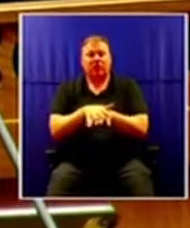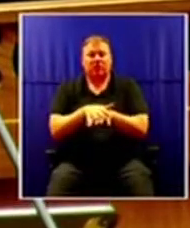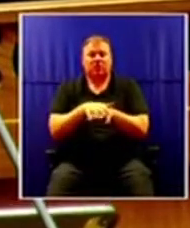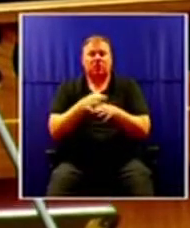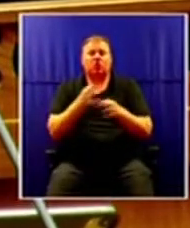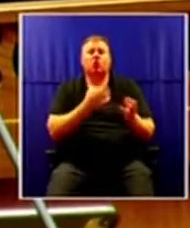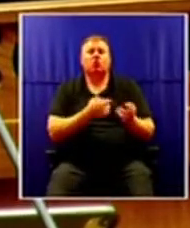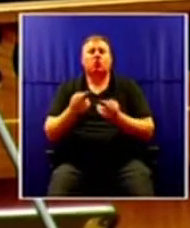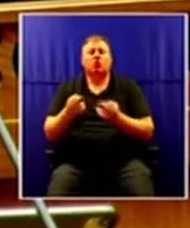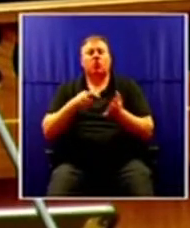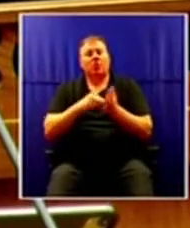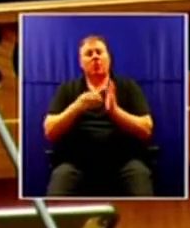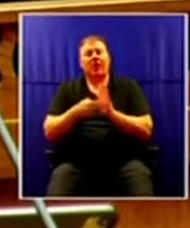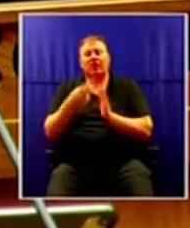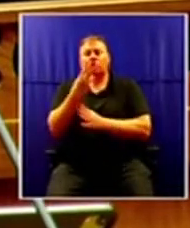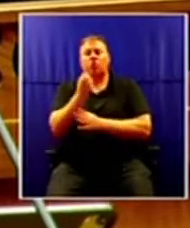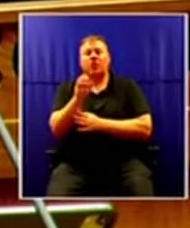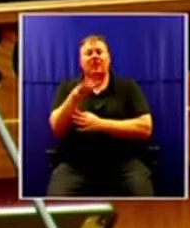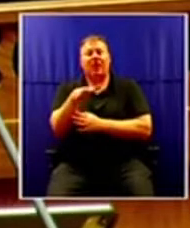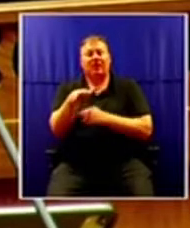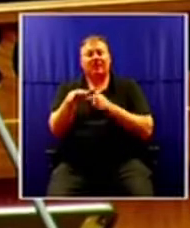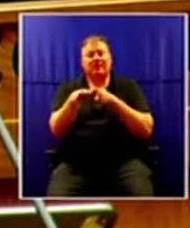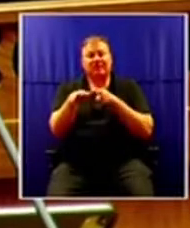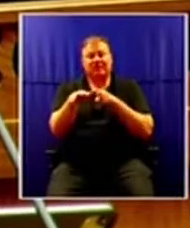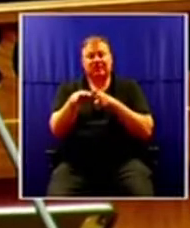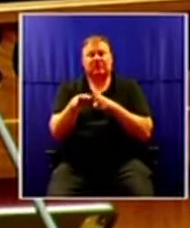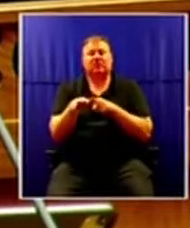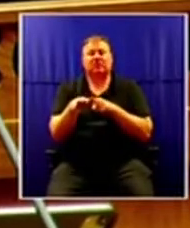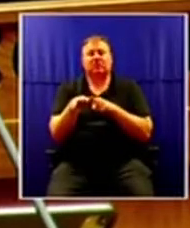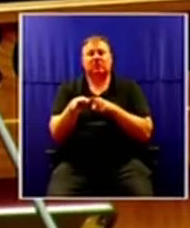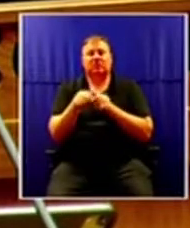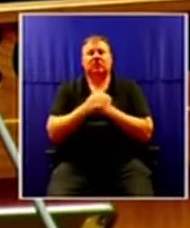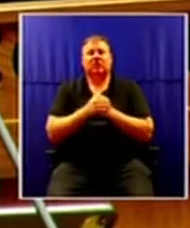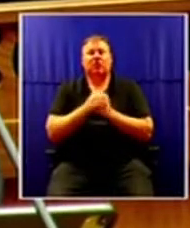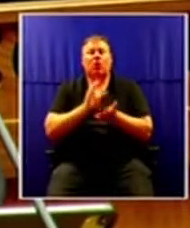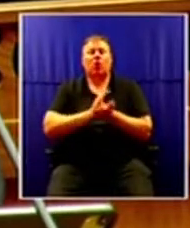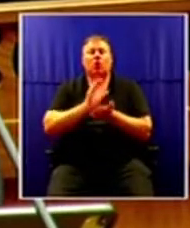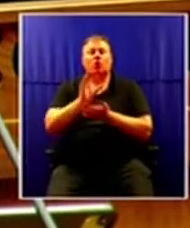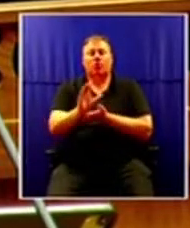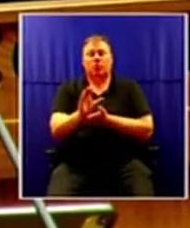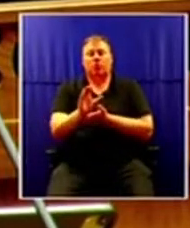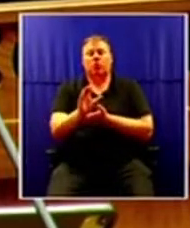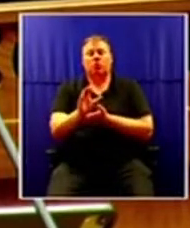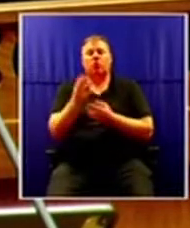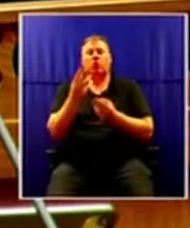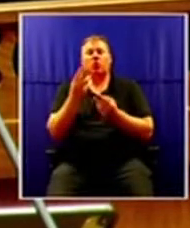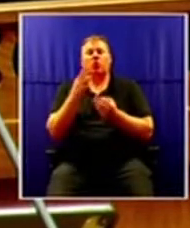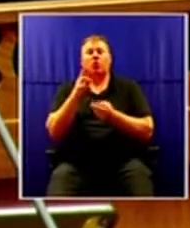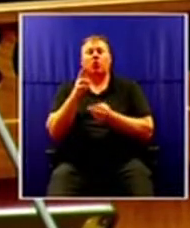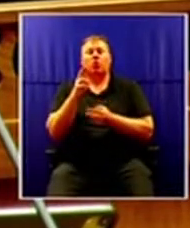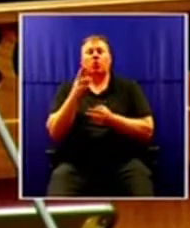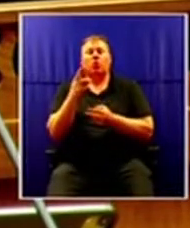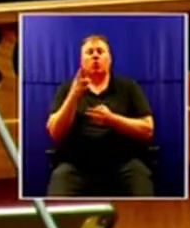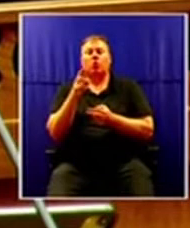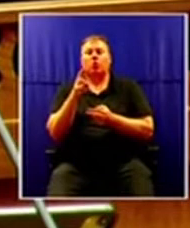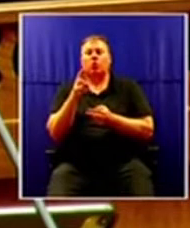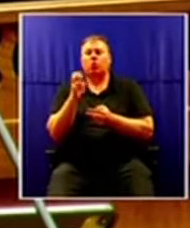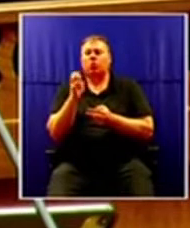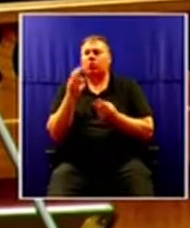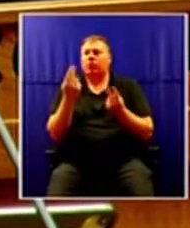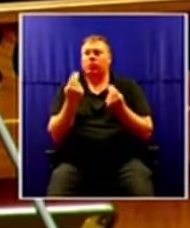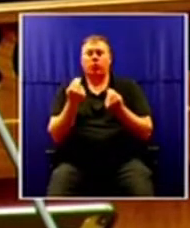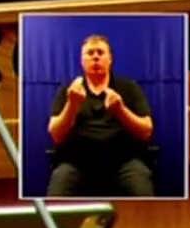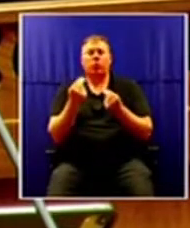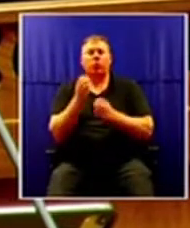2019 envisages a substantial increase in the contribution that renewable energy makes to